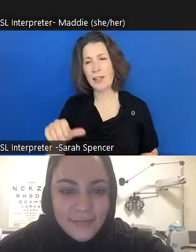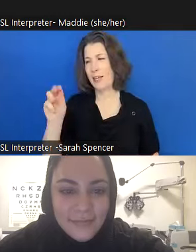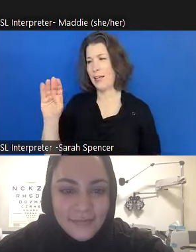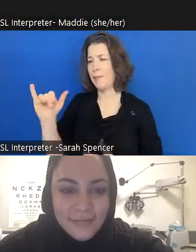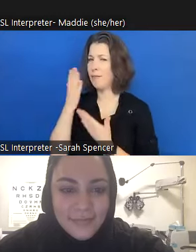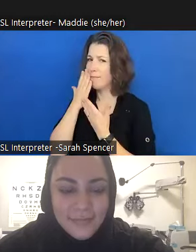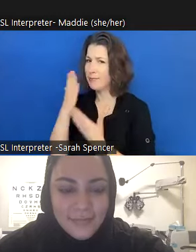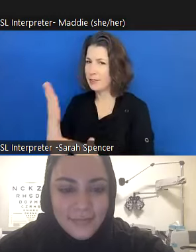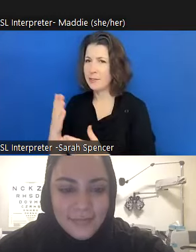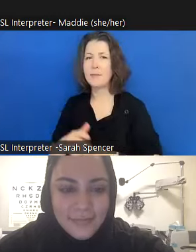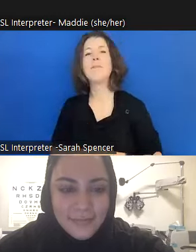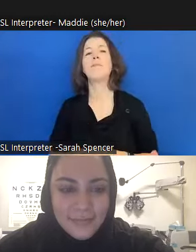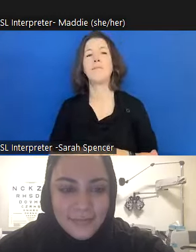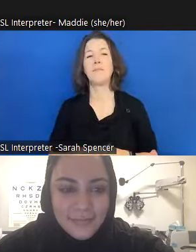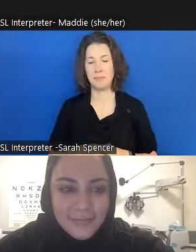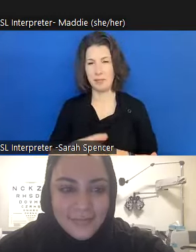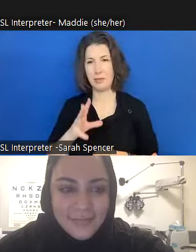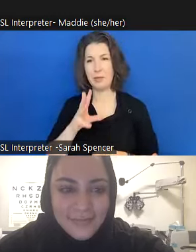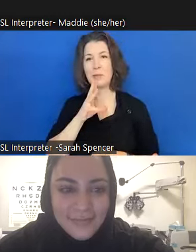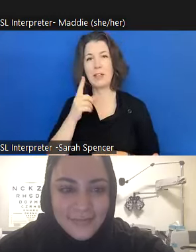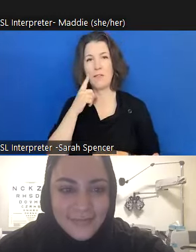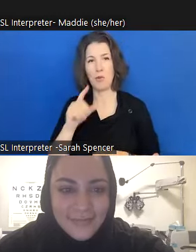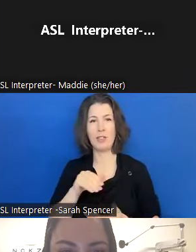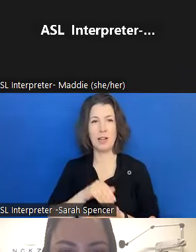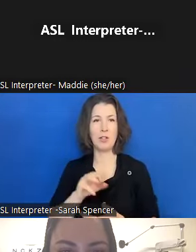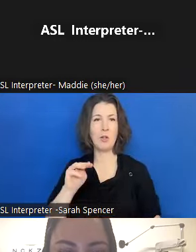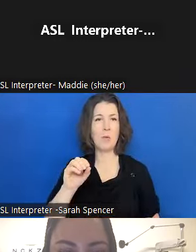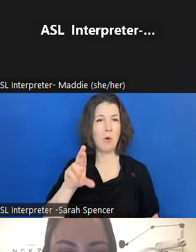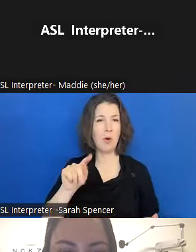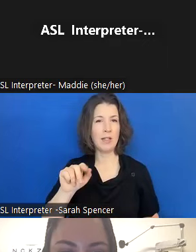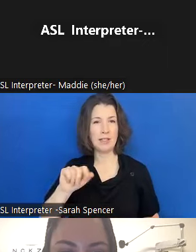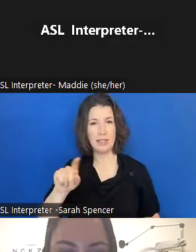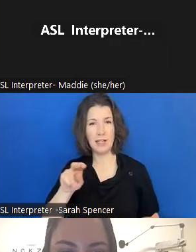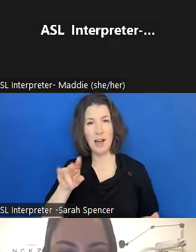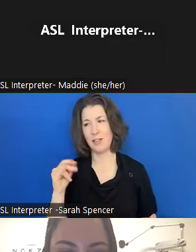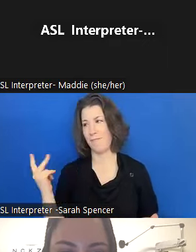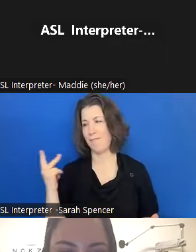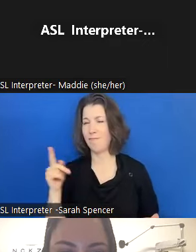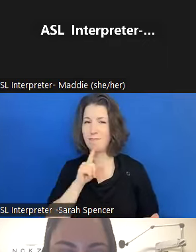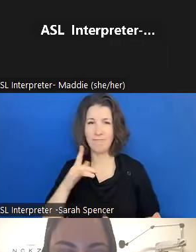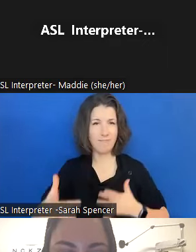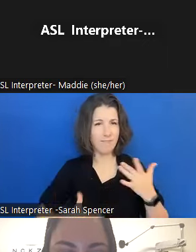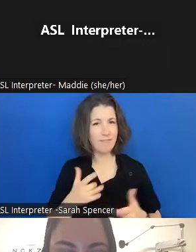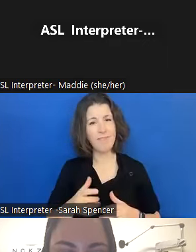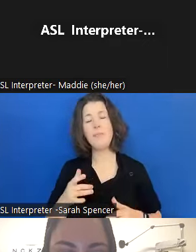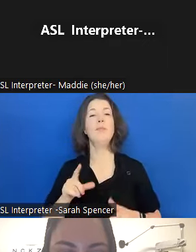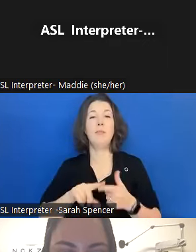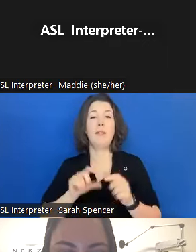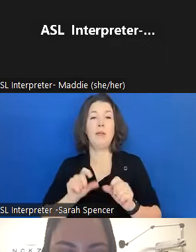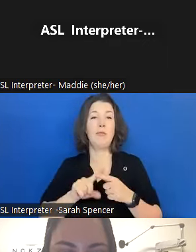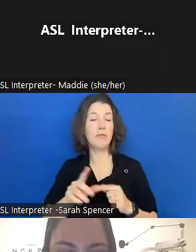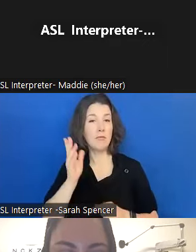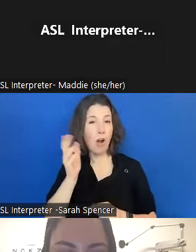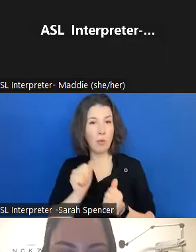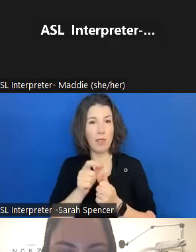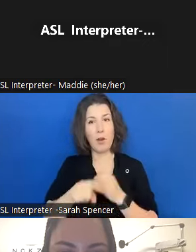will speak for Dr. Mortazavi and say that both her and I are really excited to get to speak with you all about vision loss and something